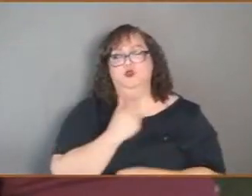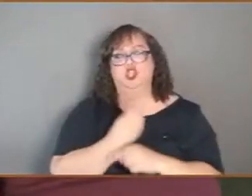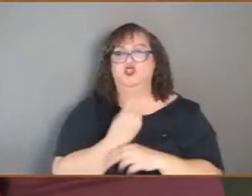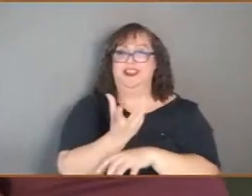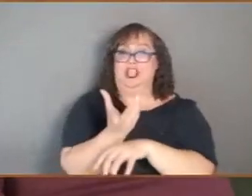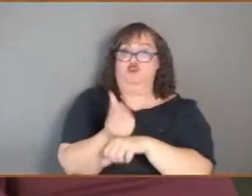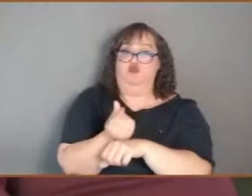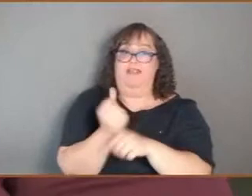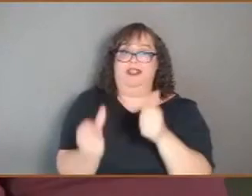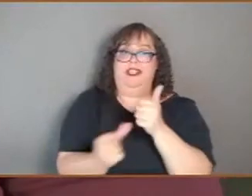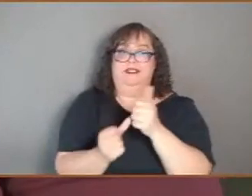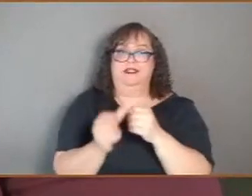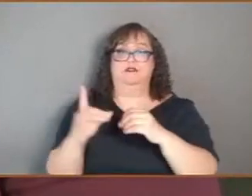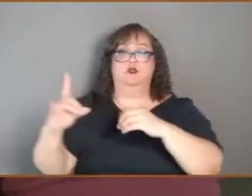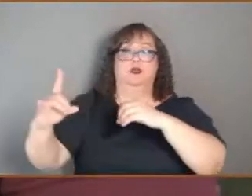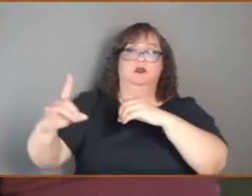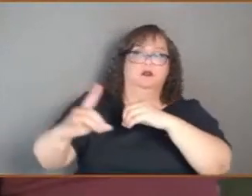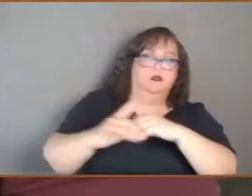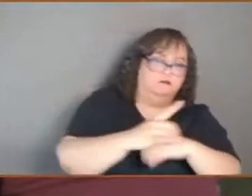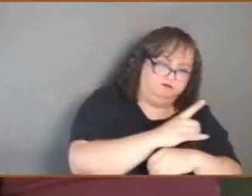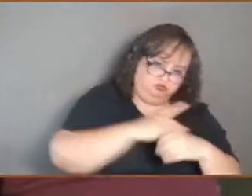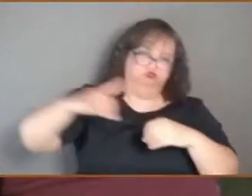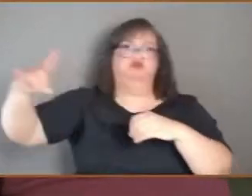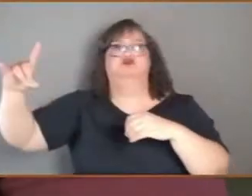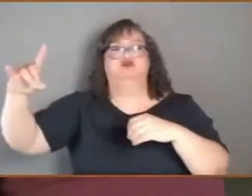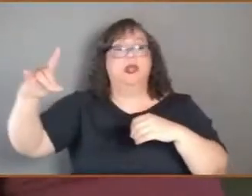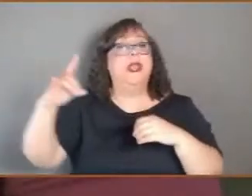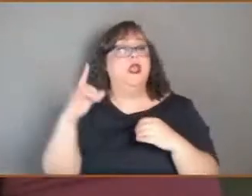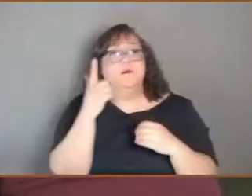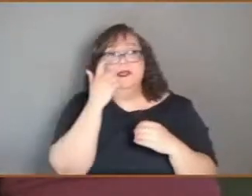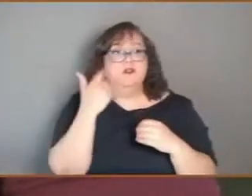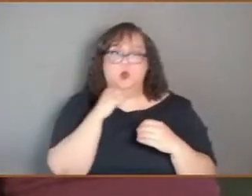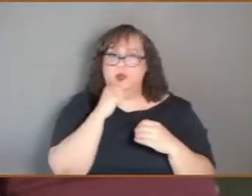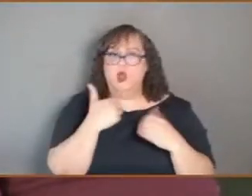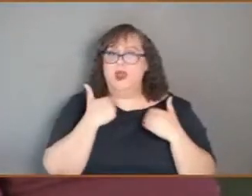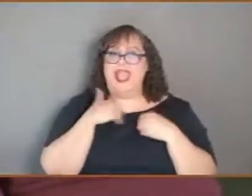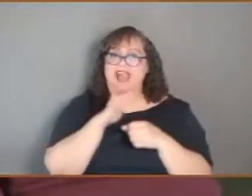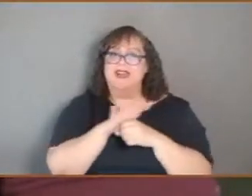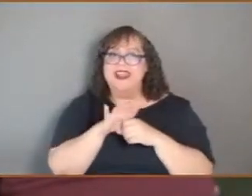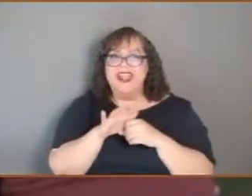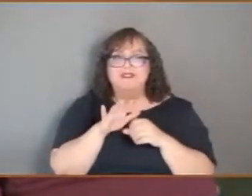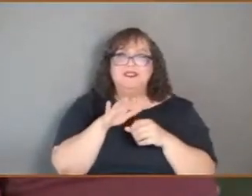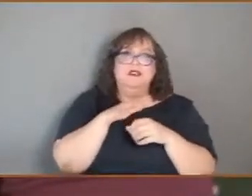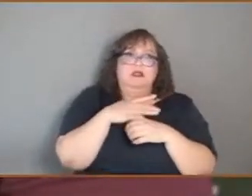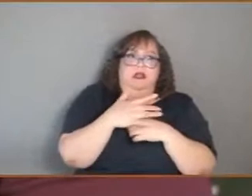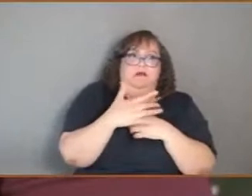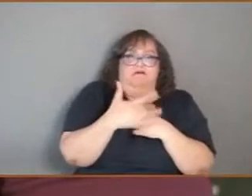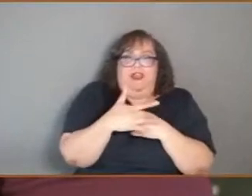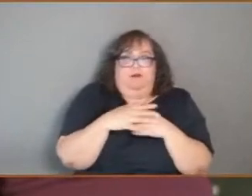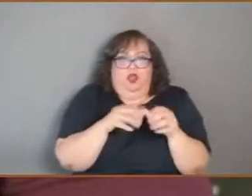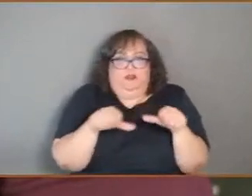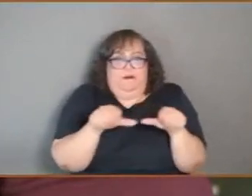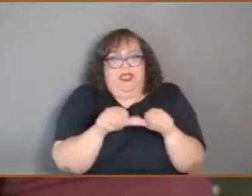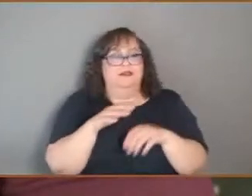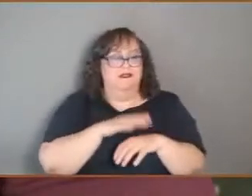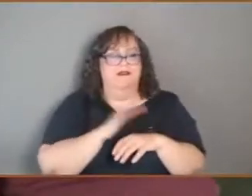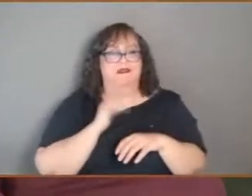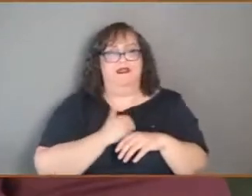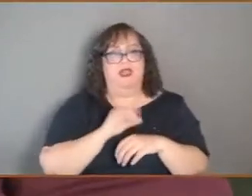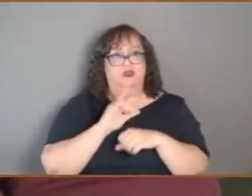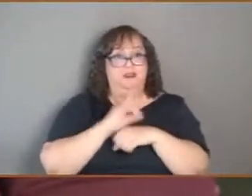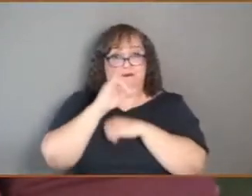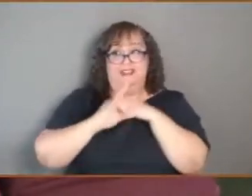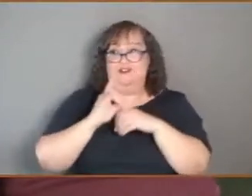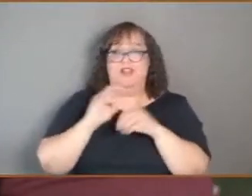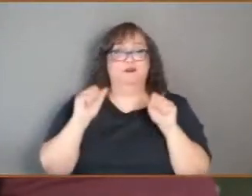Earth. We just don't have enough energy on the launch vehicle to get us that far. So as Carly mentioned, we'll be doing those 2 gravity assists, and that